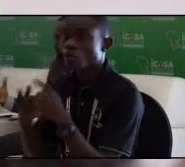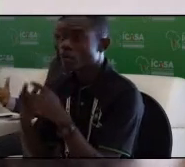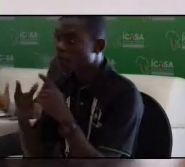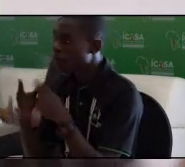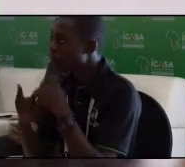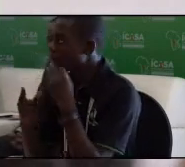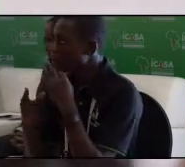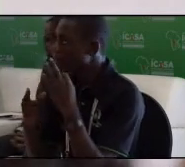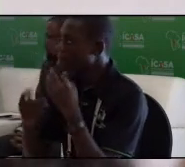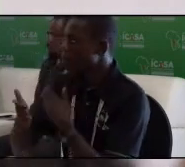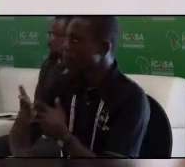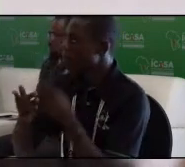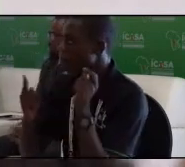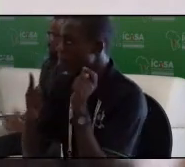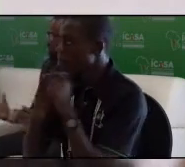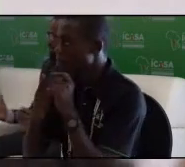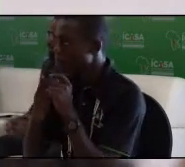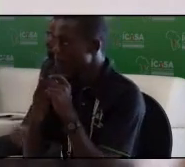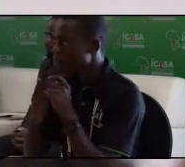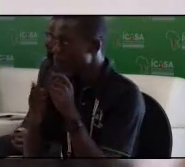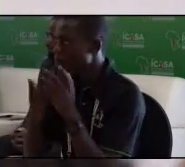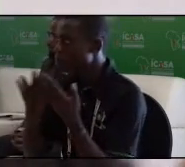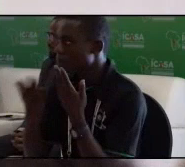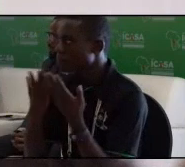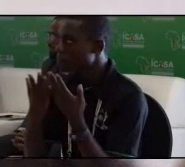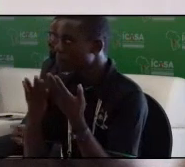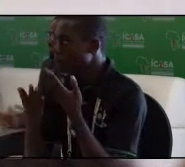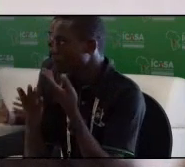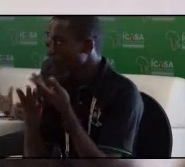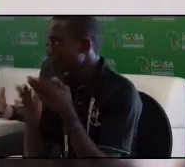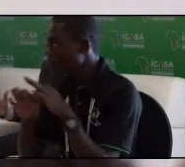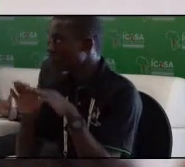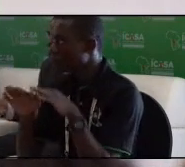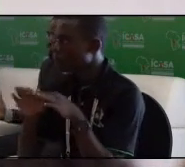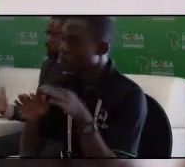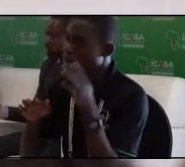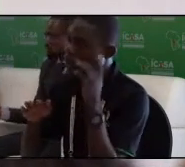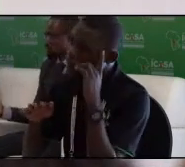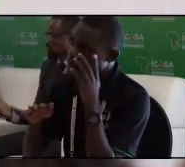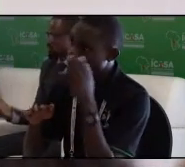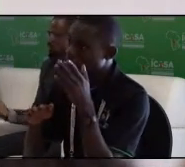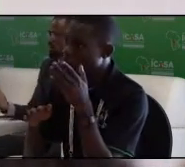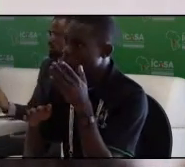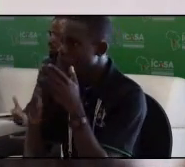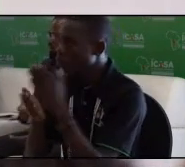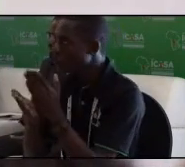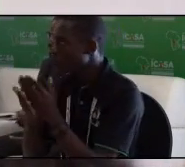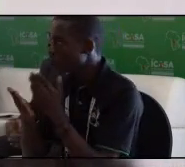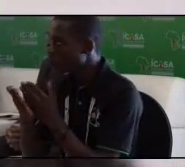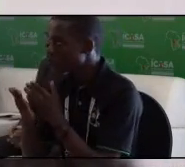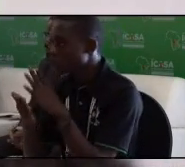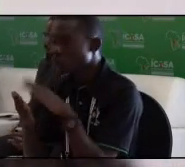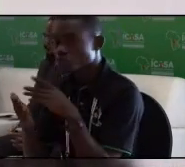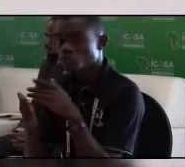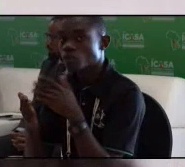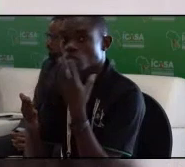robust implementation for blood-based testing. So this alongside putting in place a very strong monitoring and evaluation process throughout